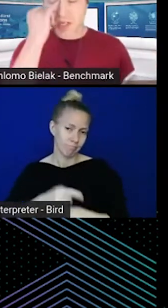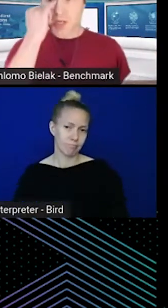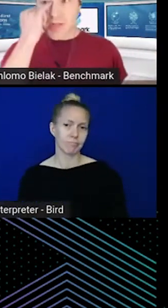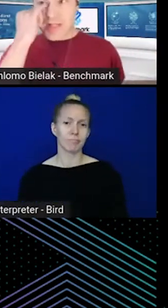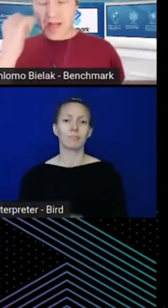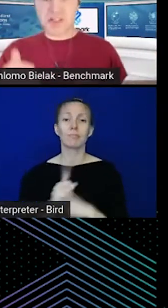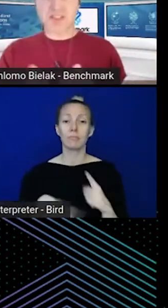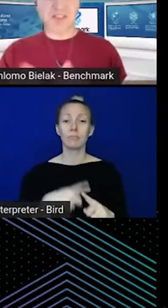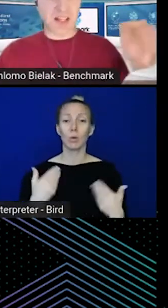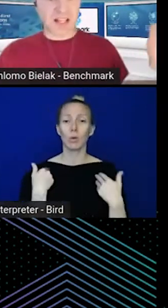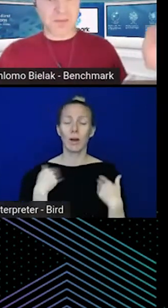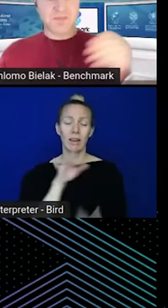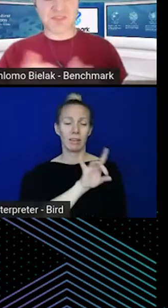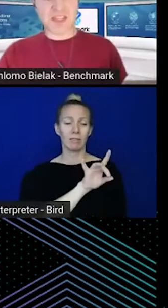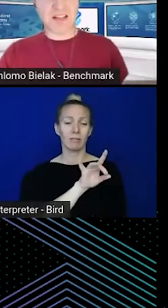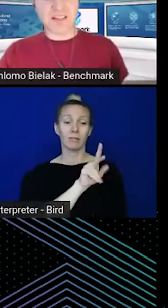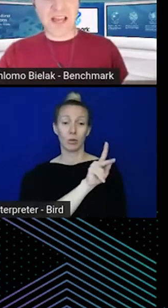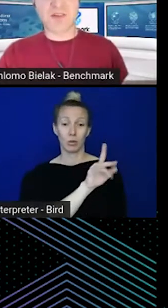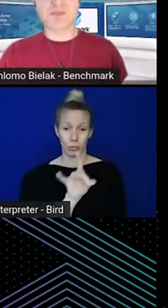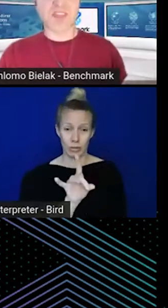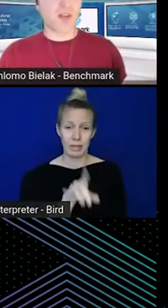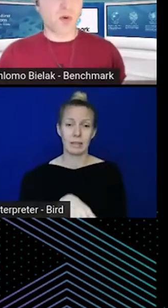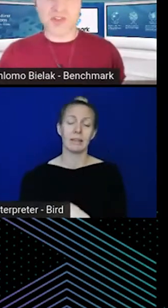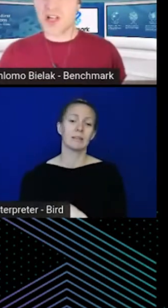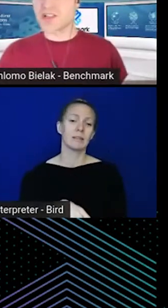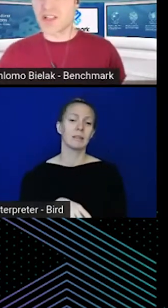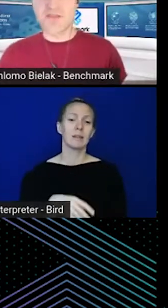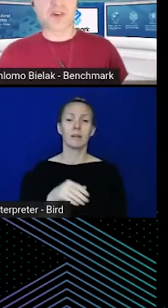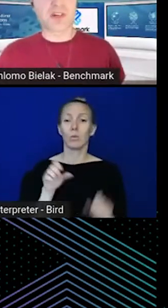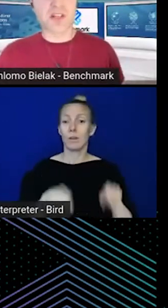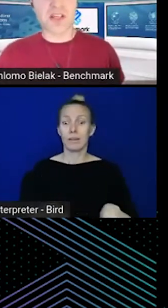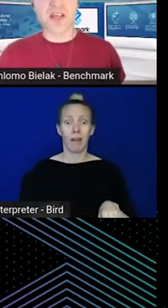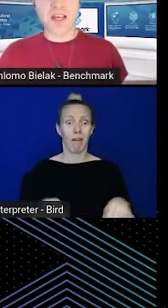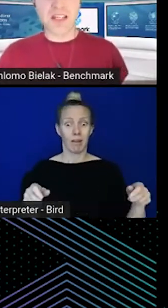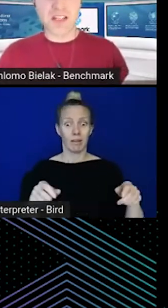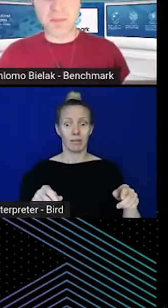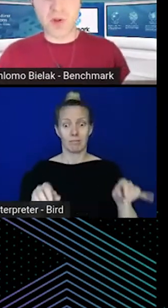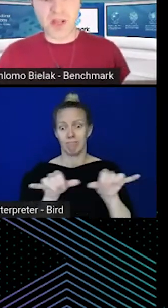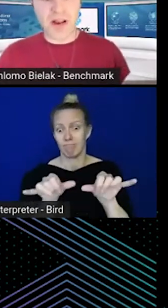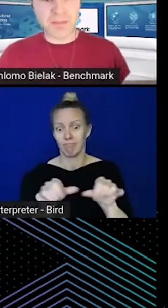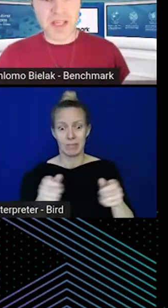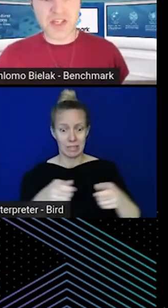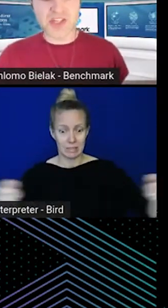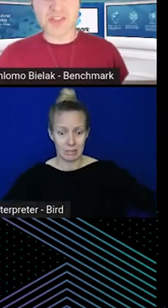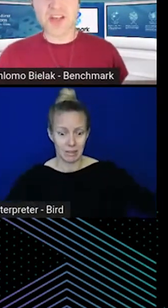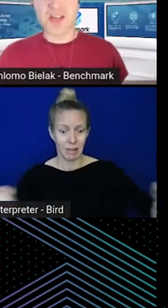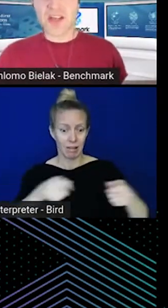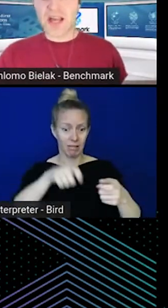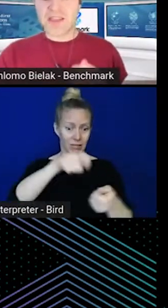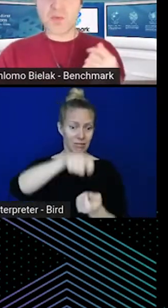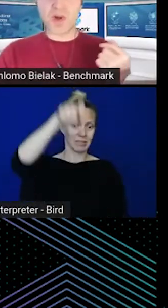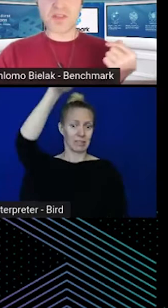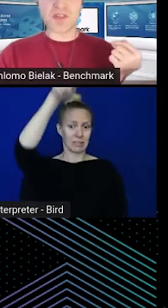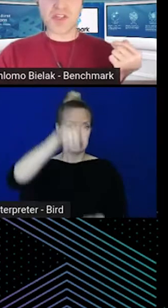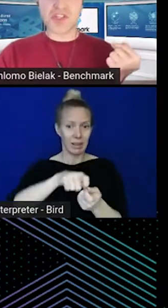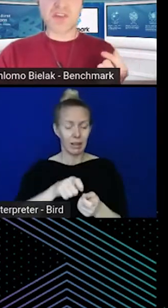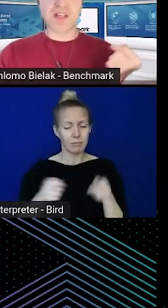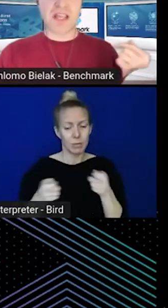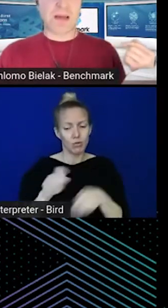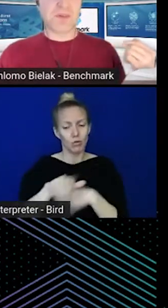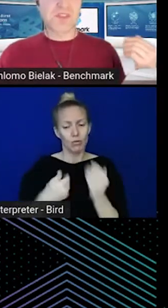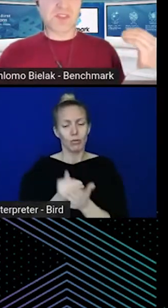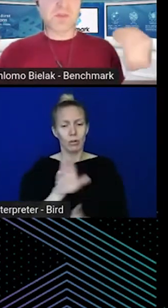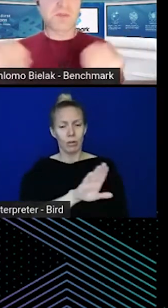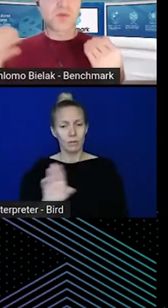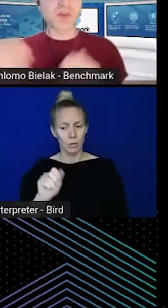ingress, we now can scale up, scale down, scale horizontally, vertically, and deploy our applications. And then what